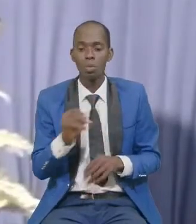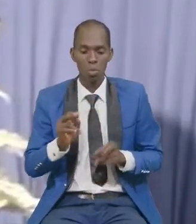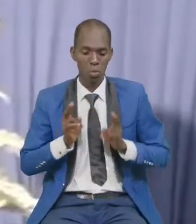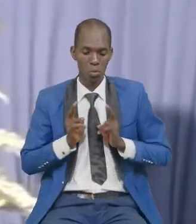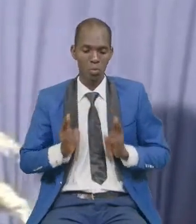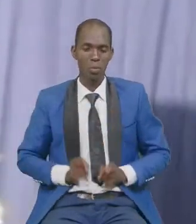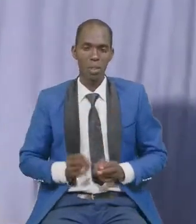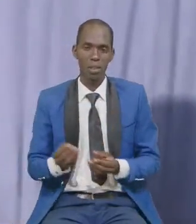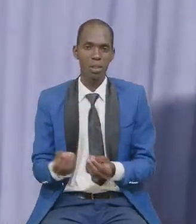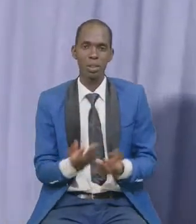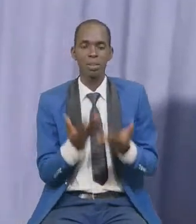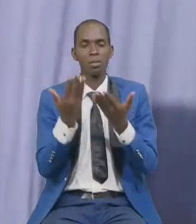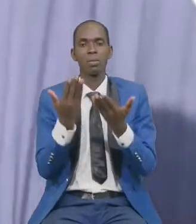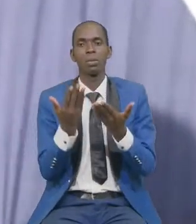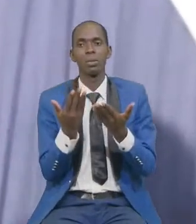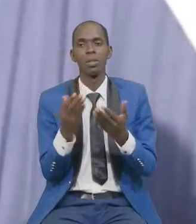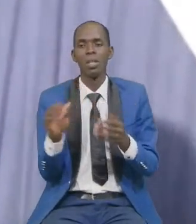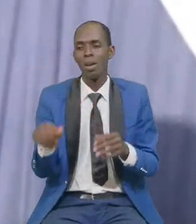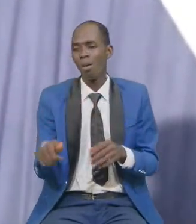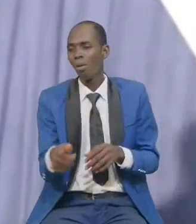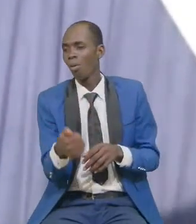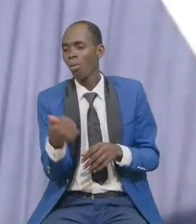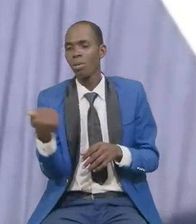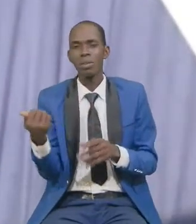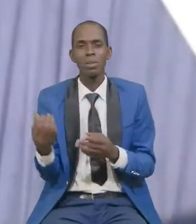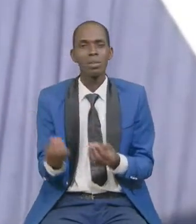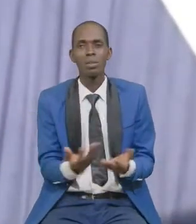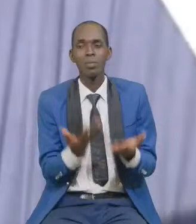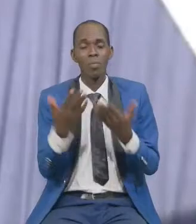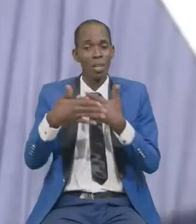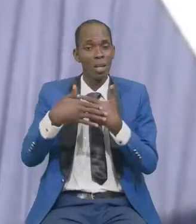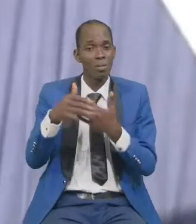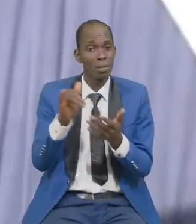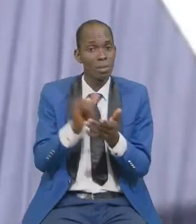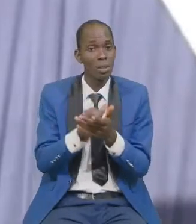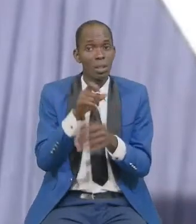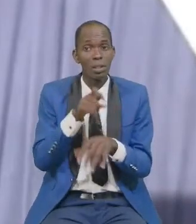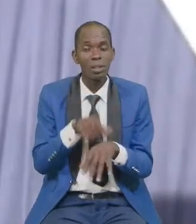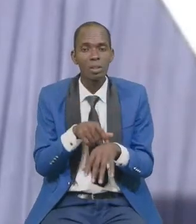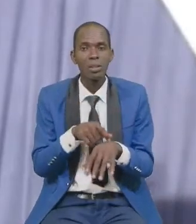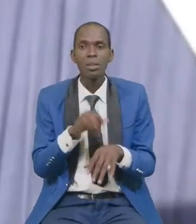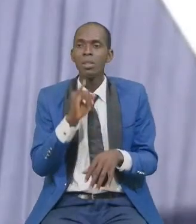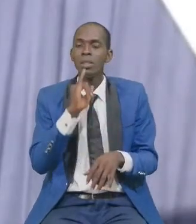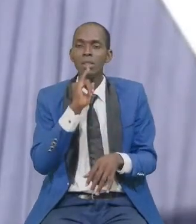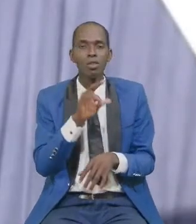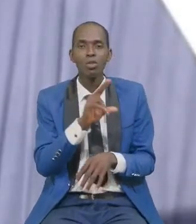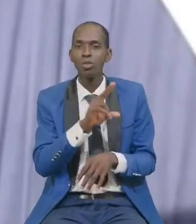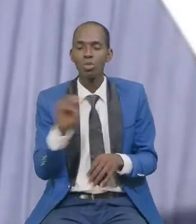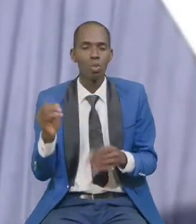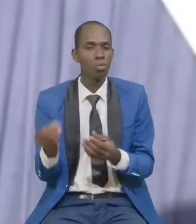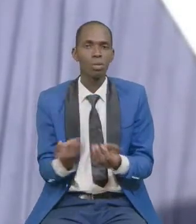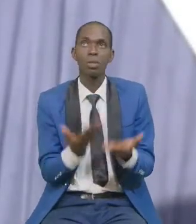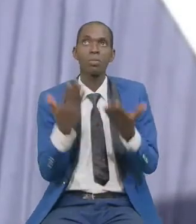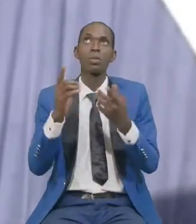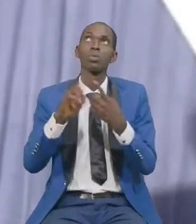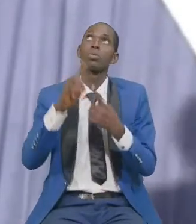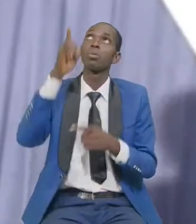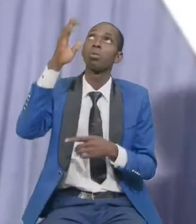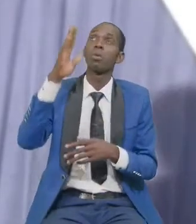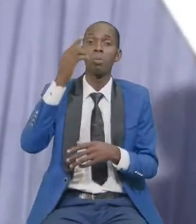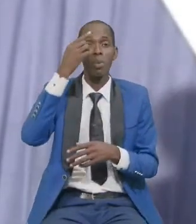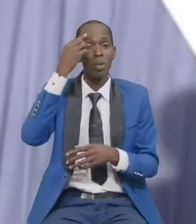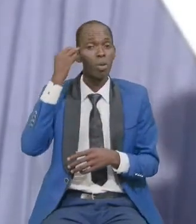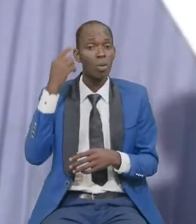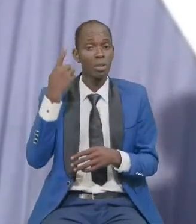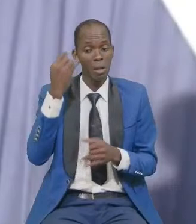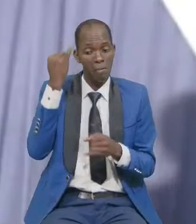sacrifice. Any other sacrifice after that time is no sacrifice to God. Because the